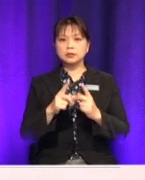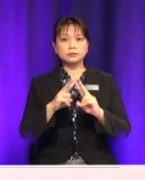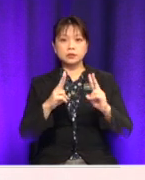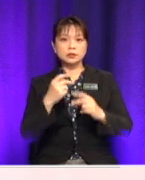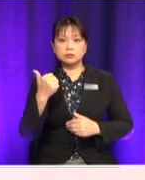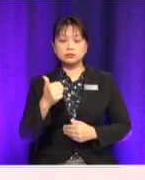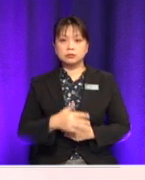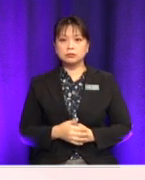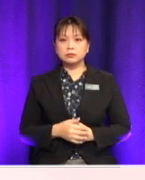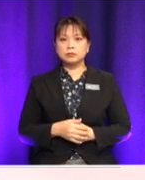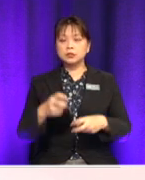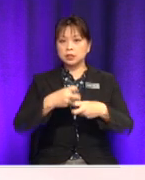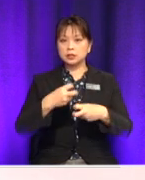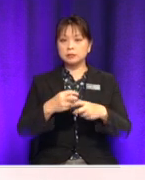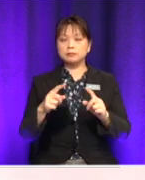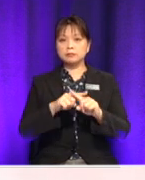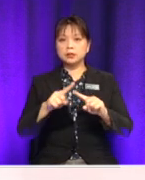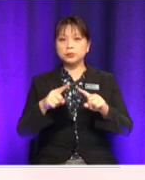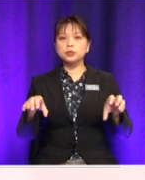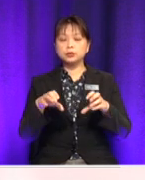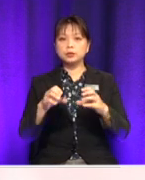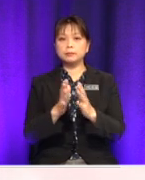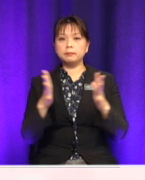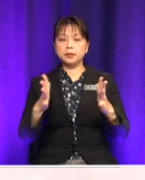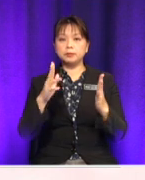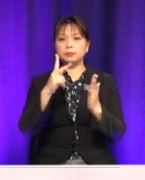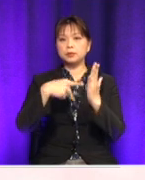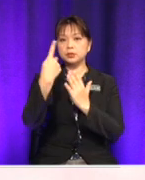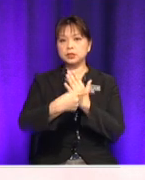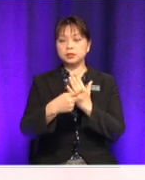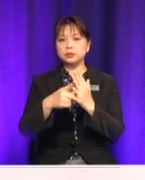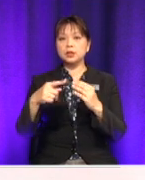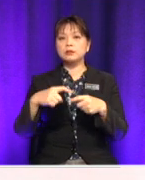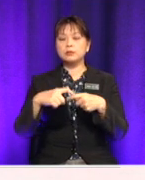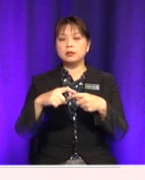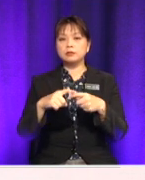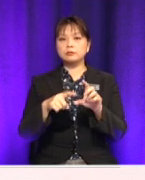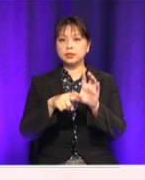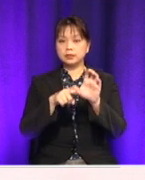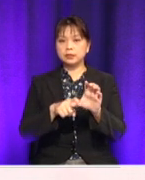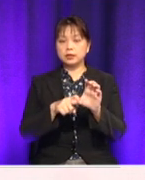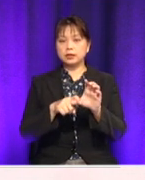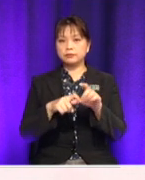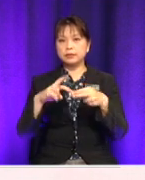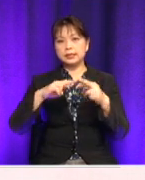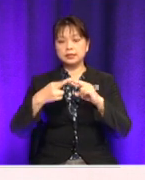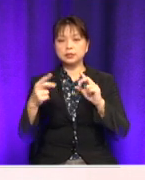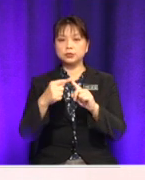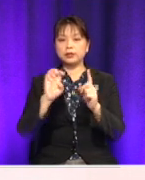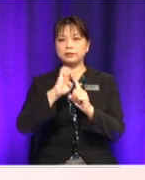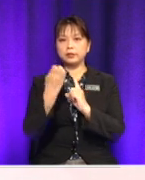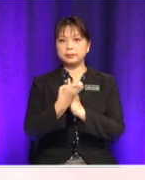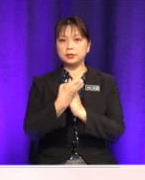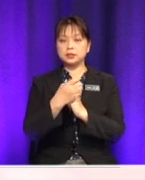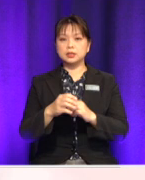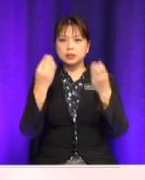to believe. We're doing a big project about the environment. And today we learnt about fossil fuels. Mr. Walker told us that it takes millions